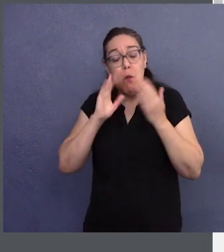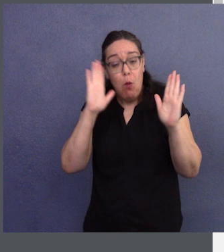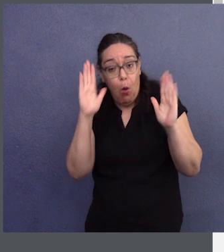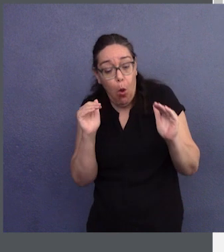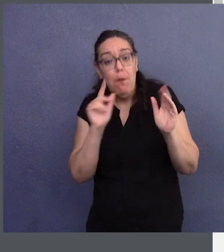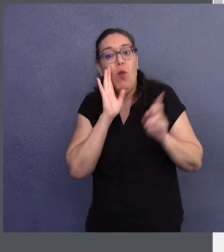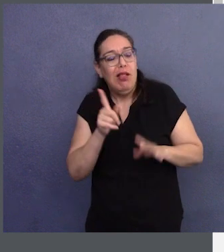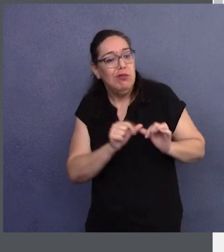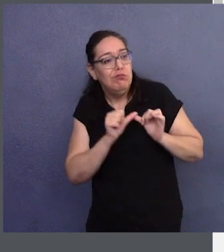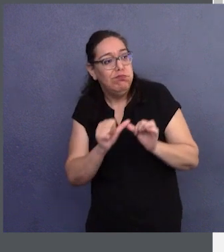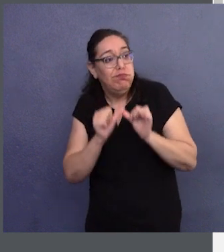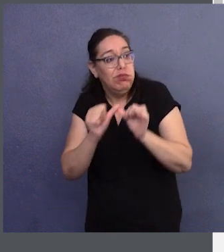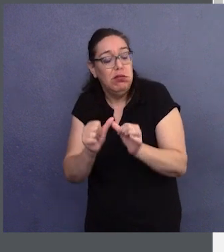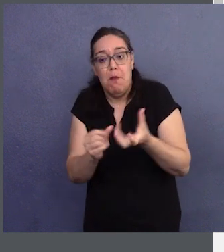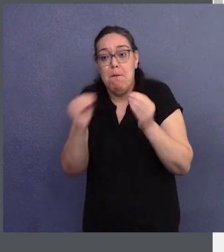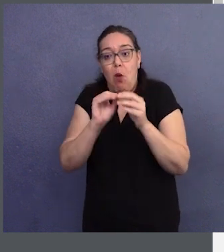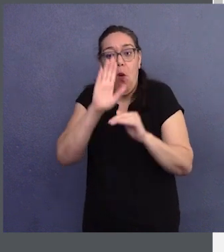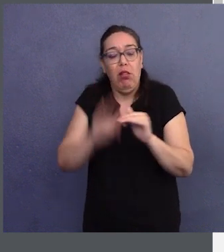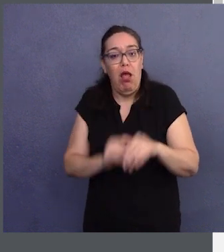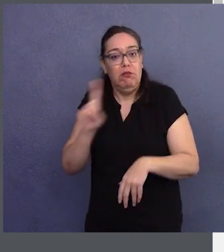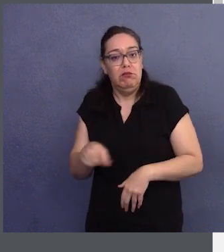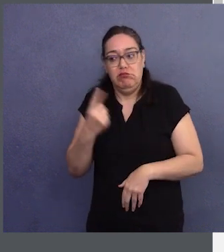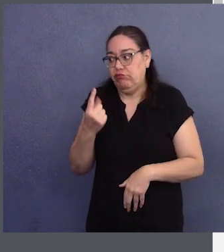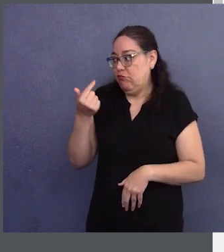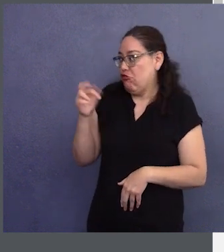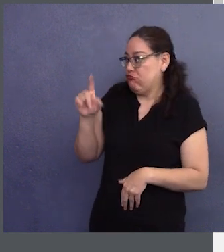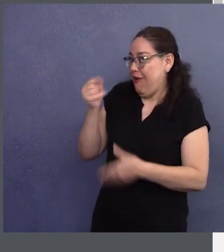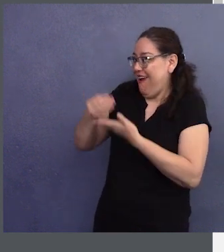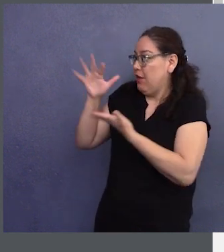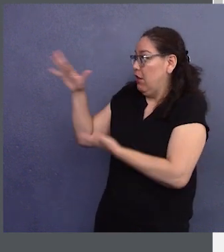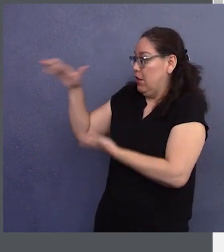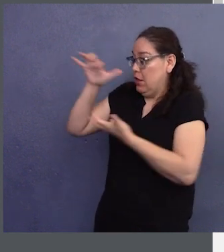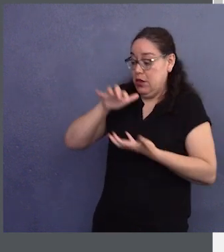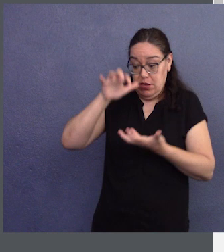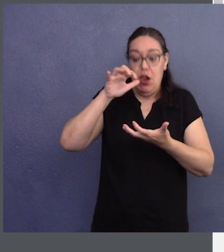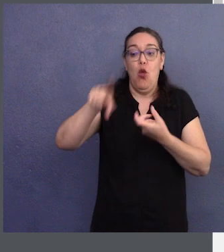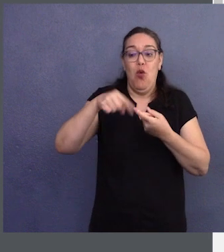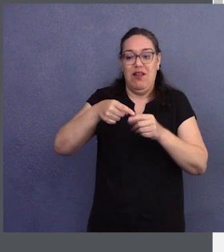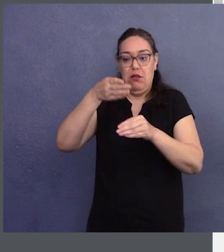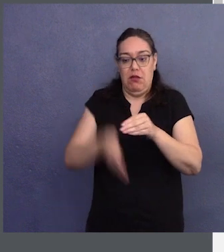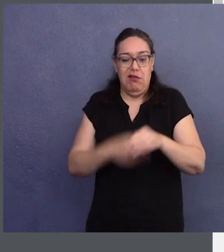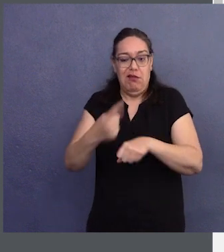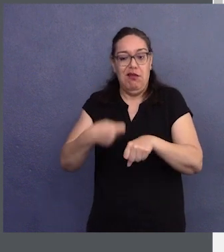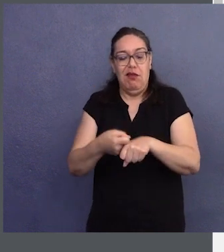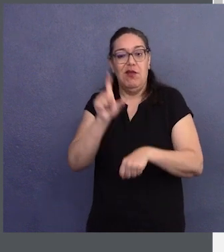also carry on beyond the grant funds once it sunsets in